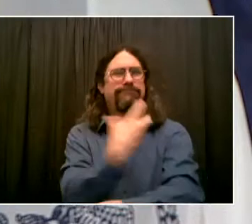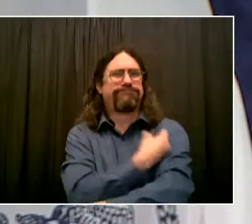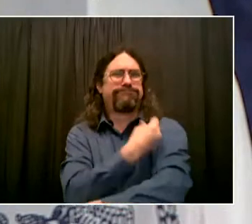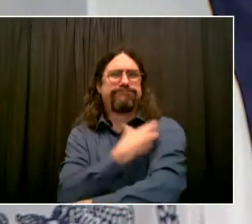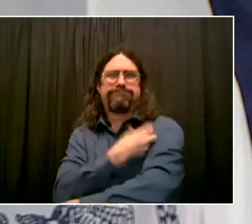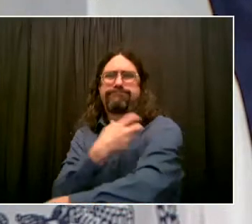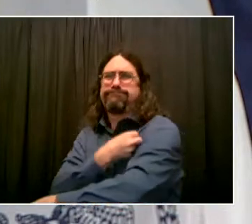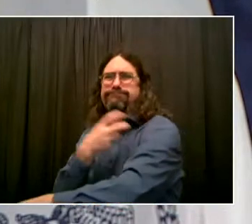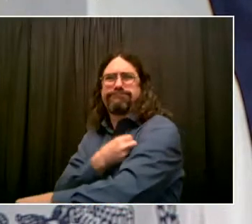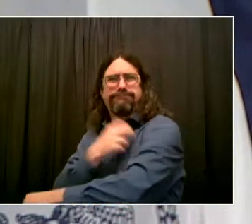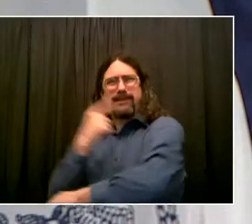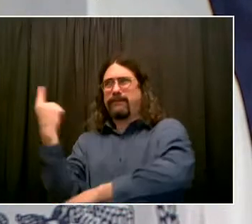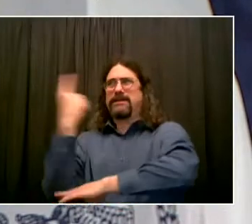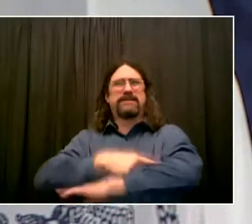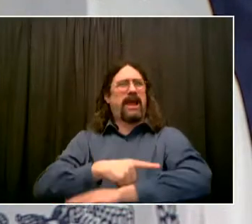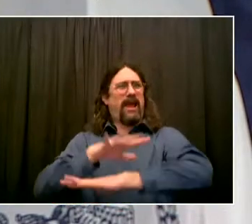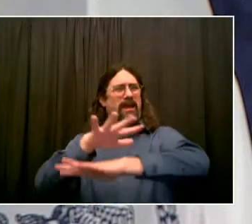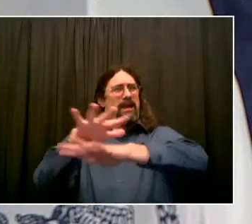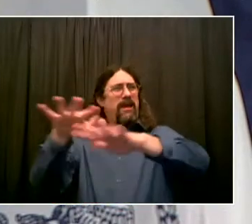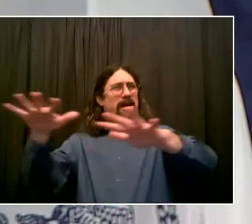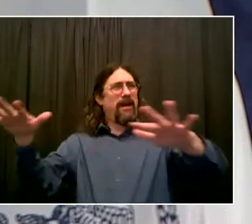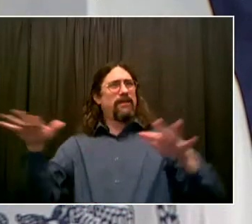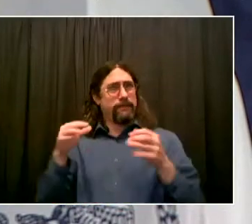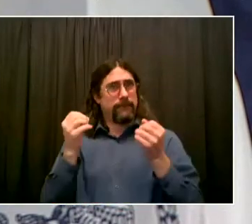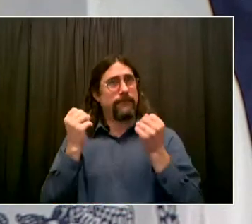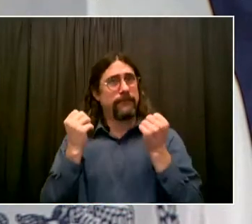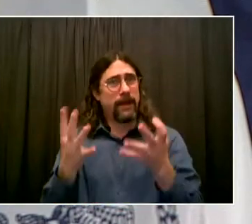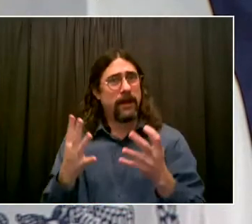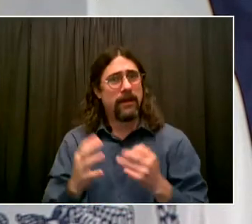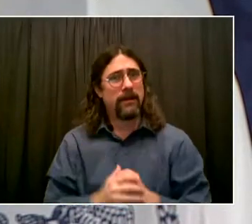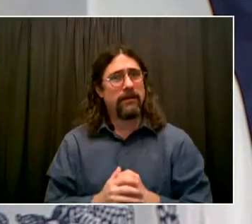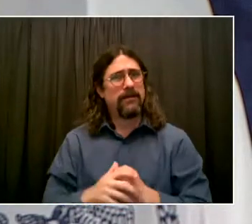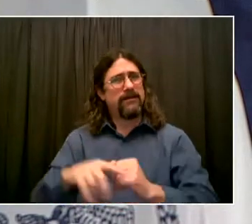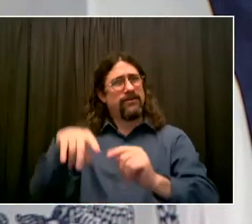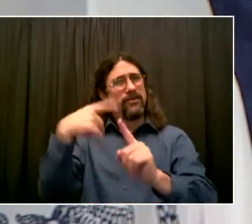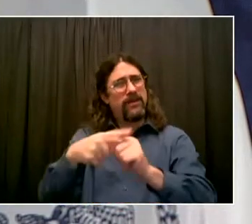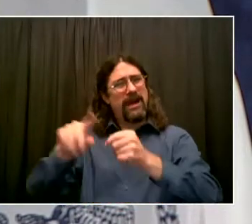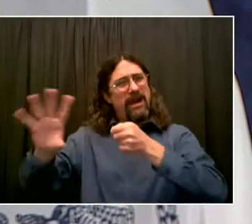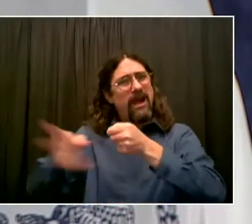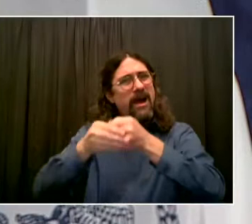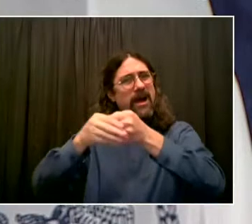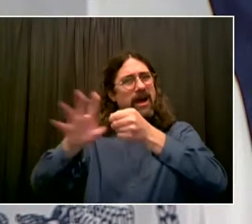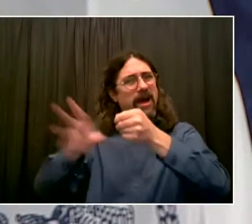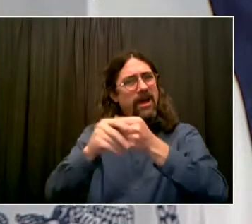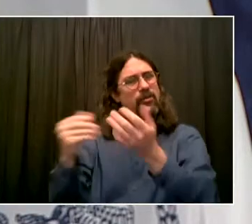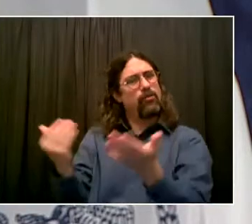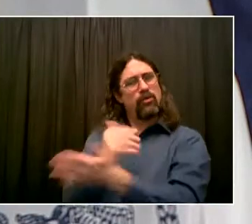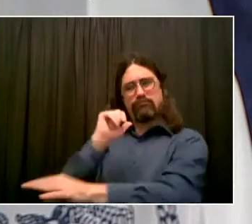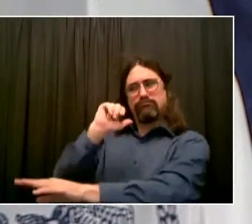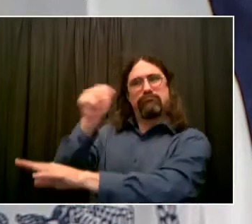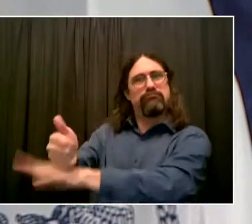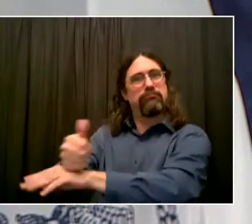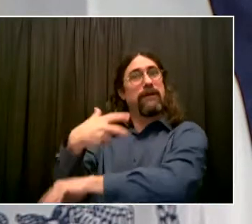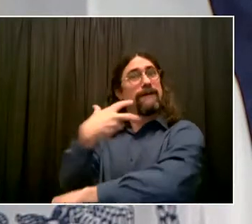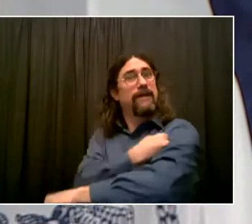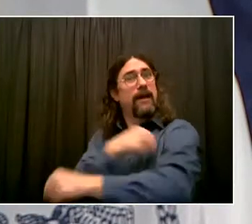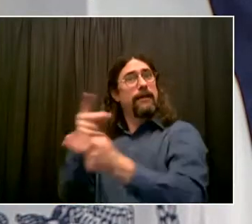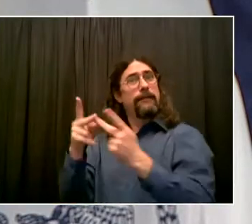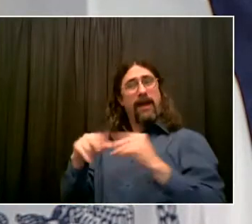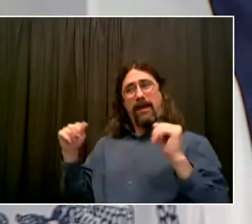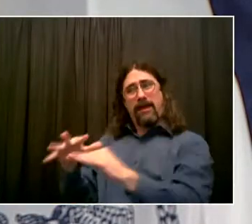convenient. I think what Dr. Choksi said is really what we've come to realize. We may have, all of us,